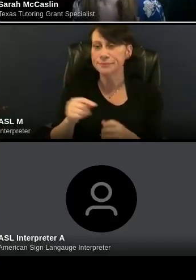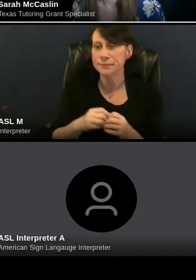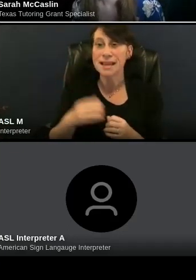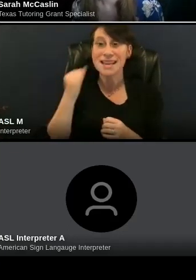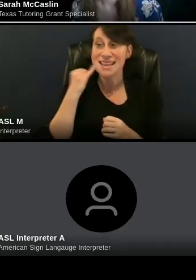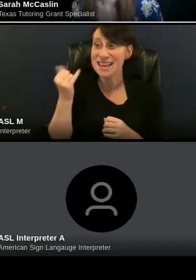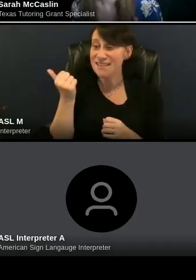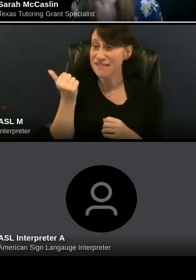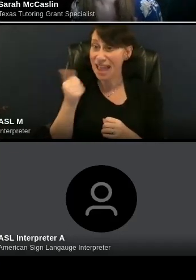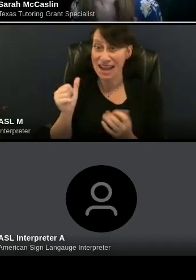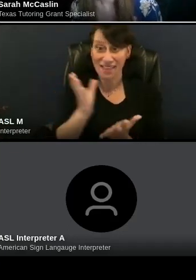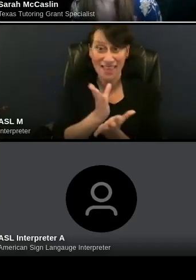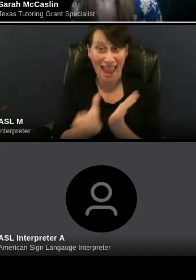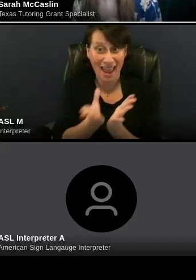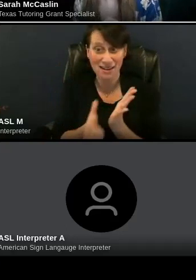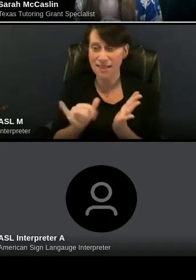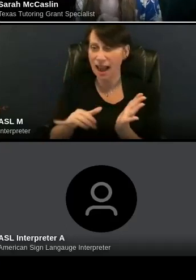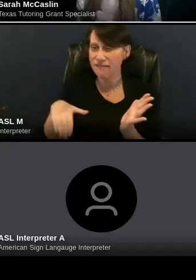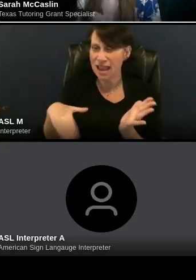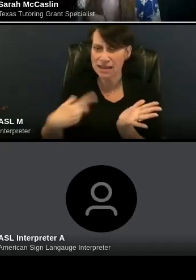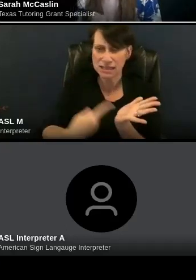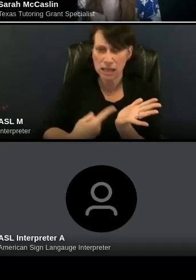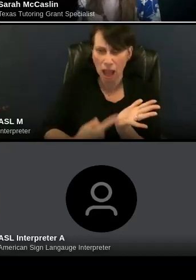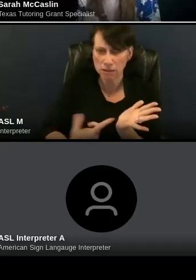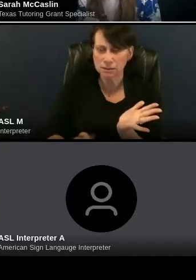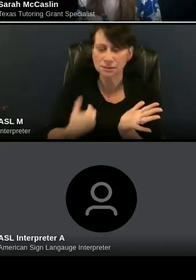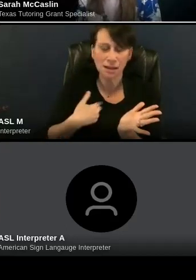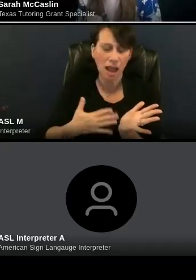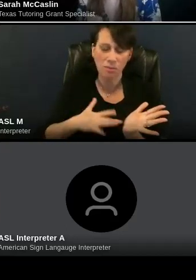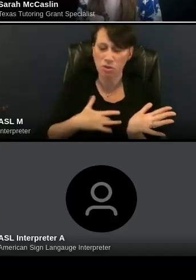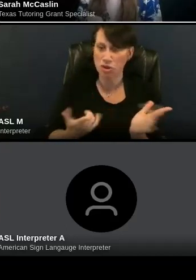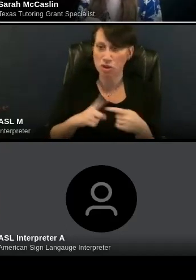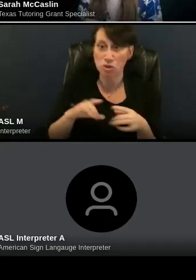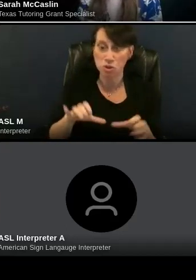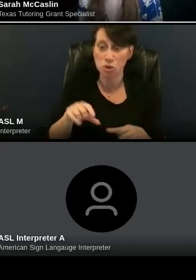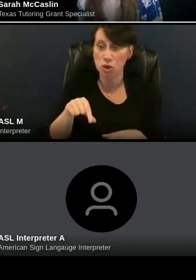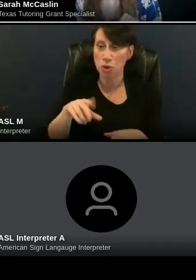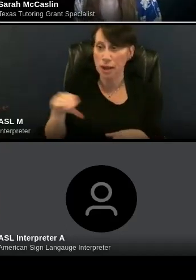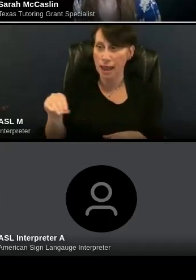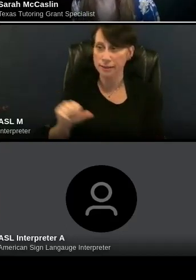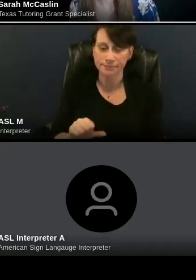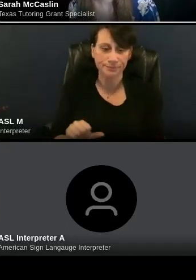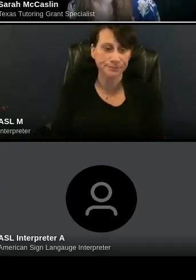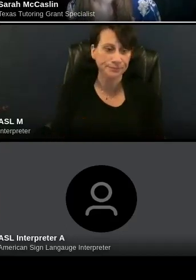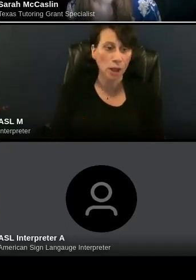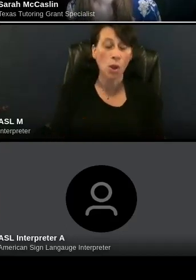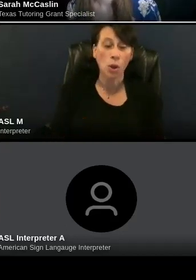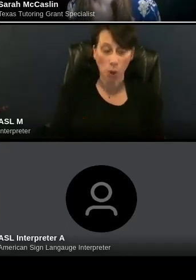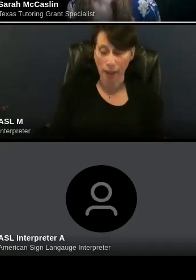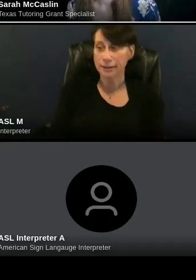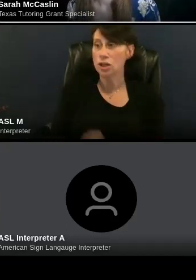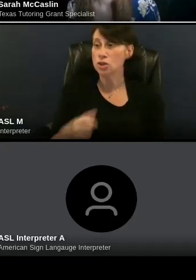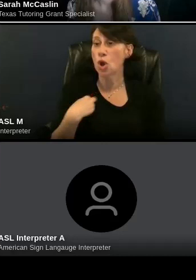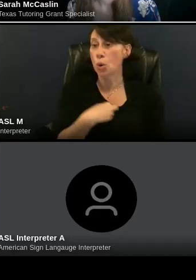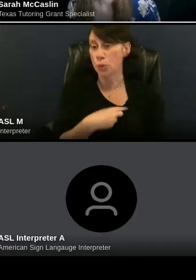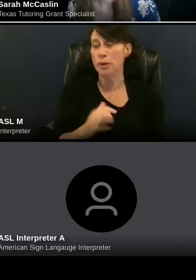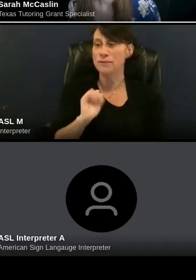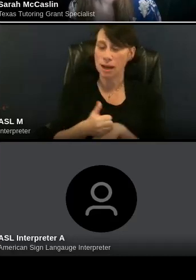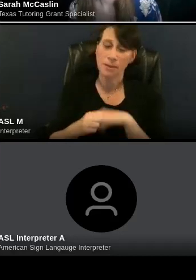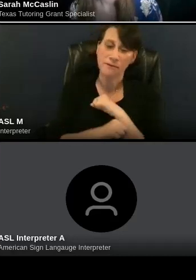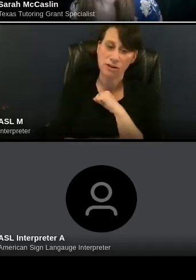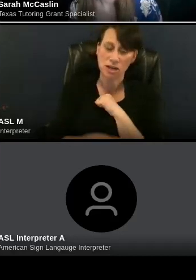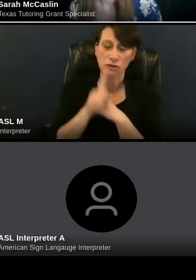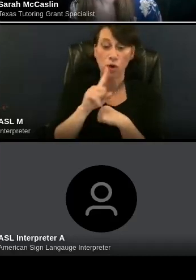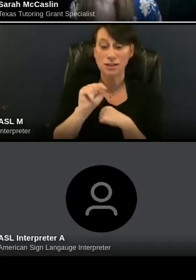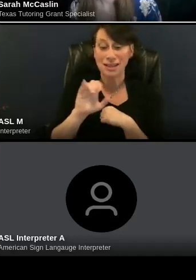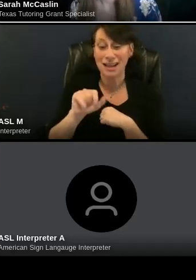there are any at the end that I haven't addressed, I'll be happy to do a little Q&A. Okay, so we've laid the foundation for